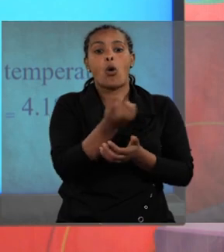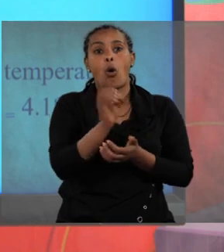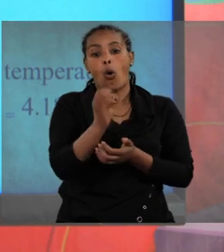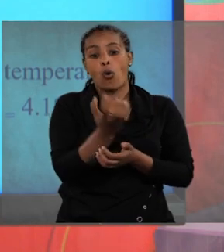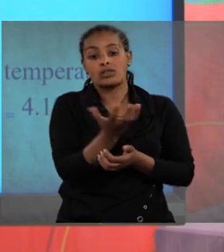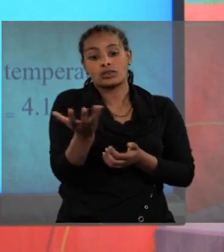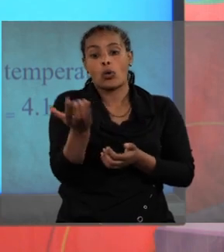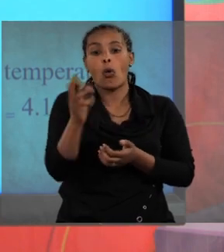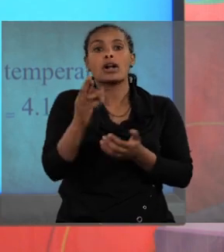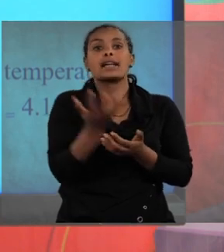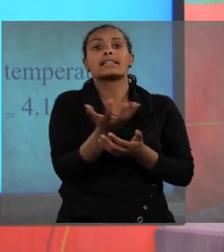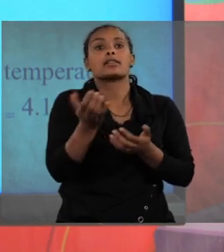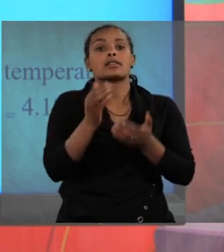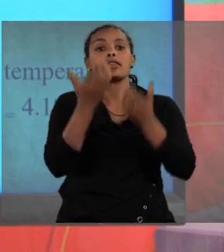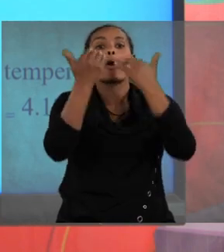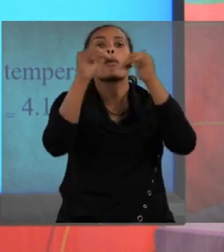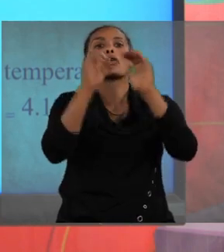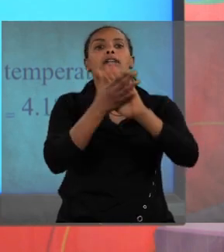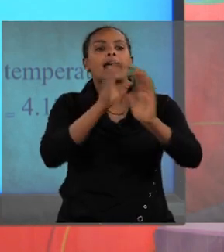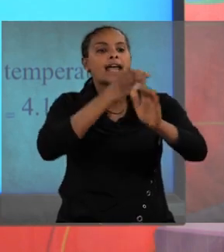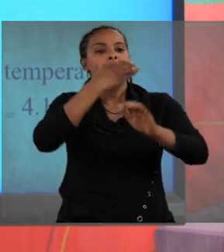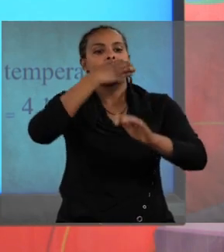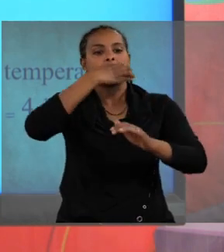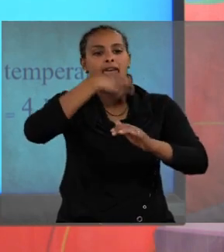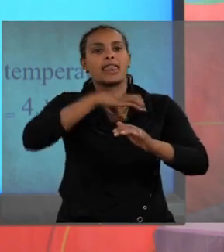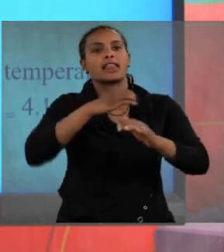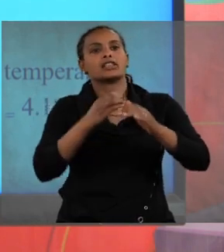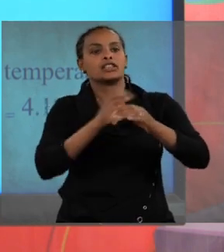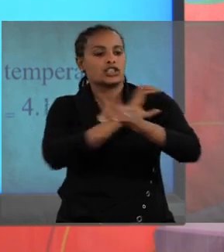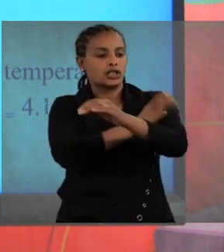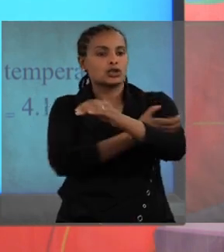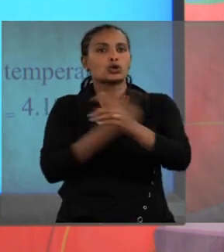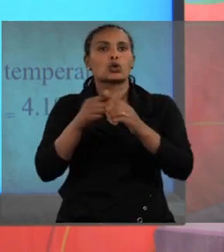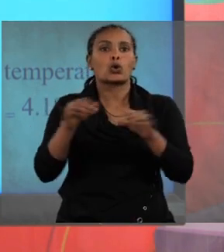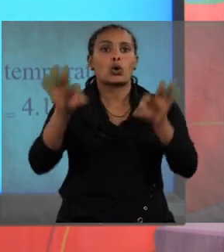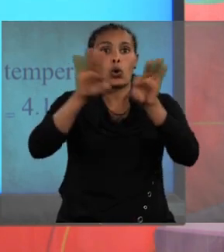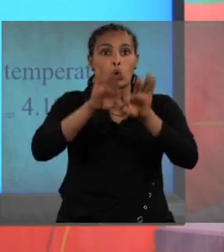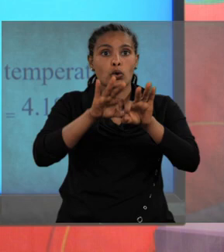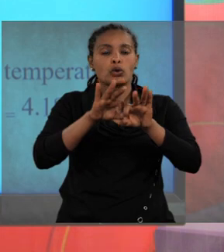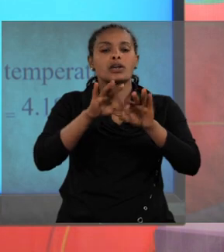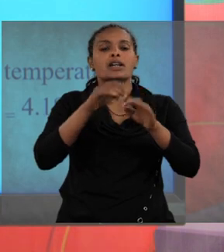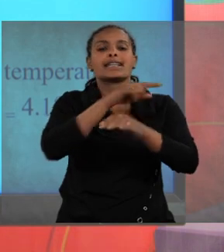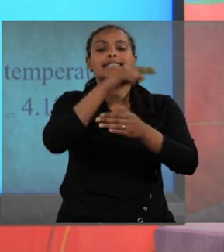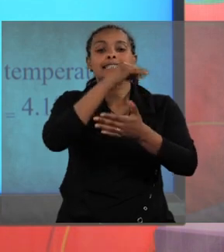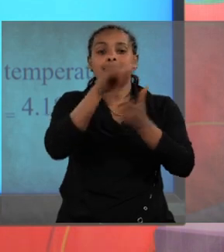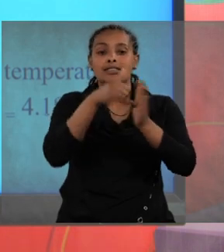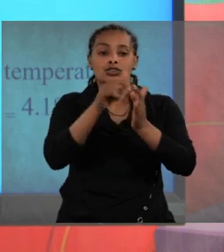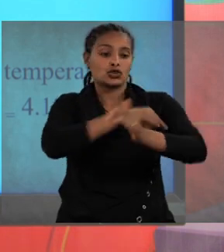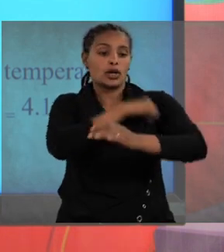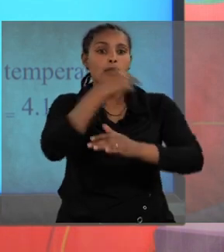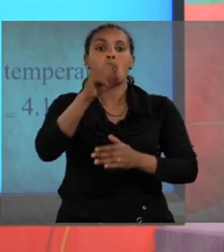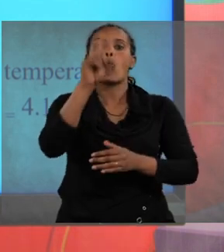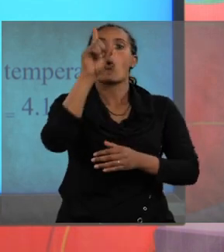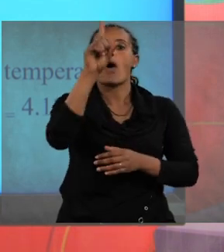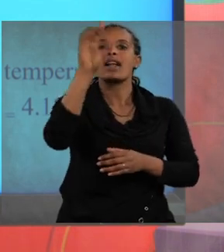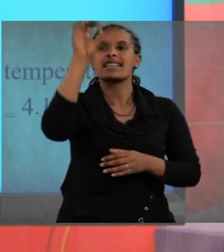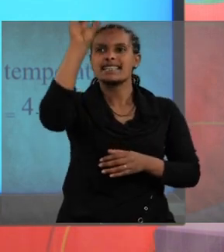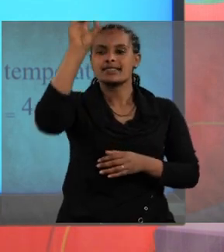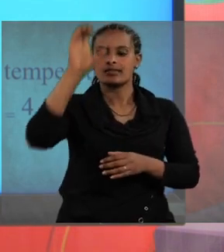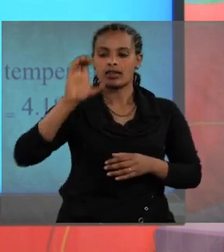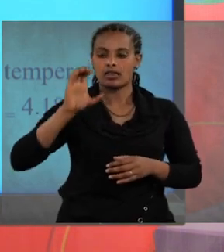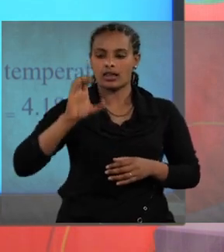a substance is the amount of heat energy required to raise its temperature by 1 degree